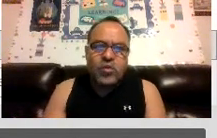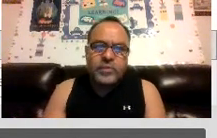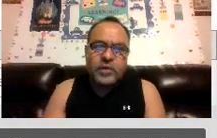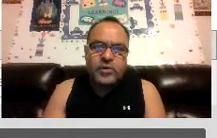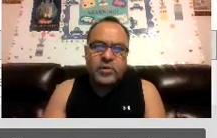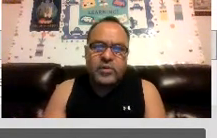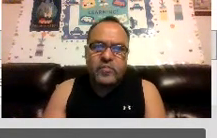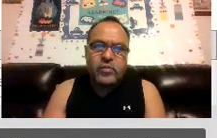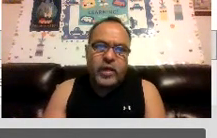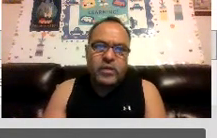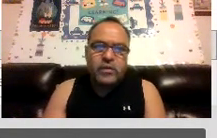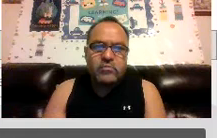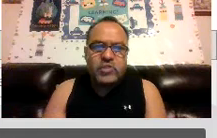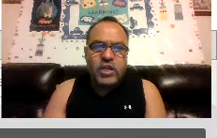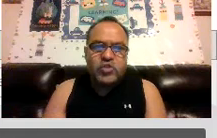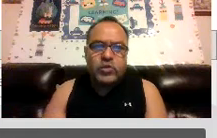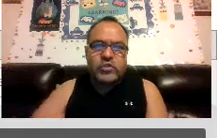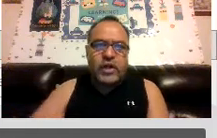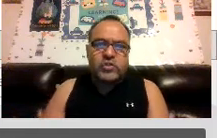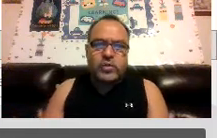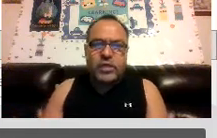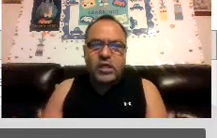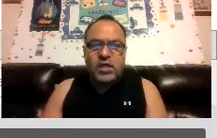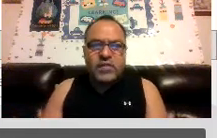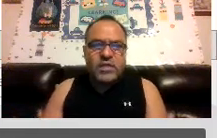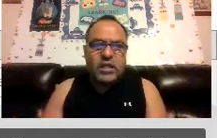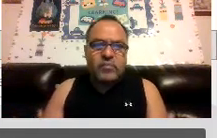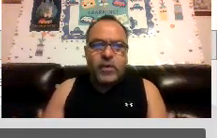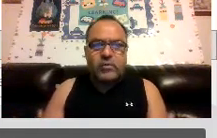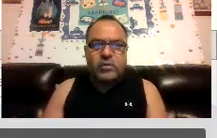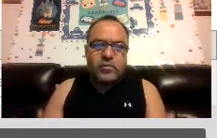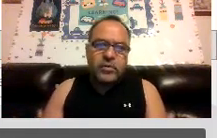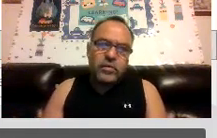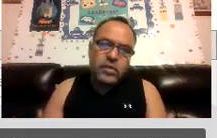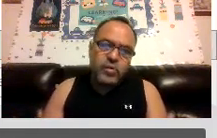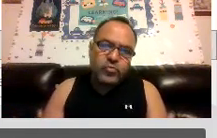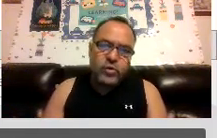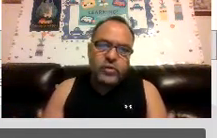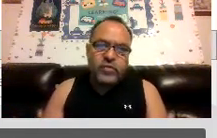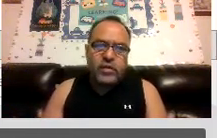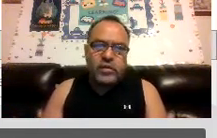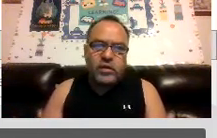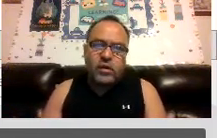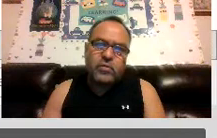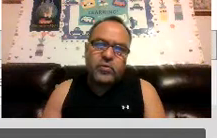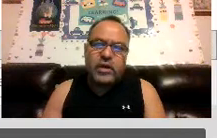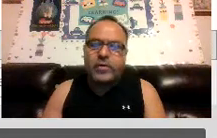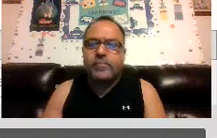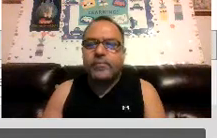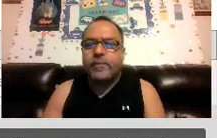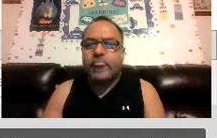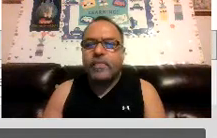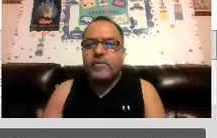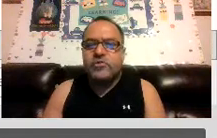While the website loaded, the phone rang. Mrs. Yates went to answer it, leaving Tala and Paco alone. They both wondered if they could get along without